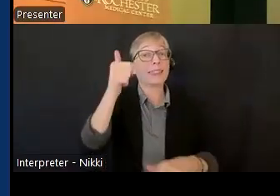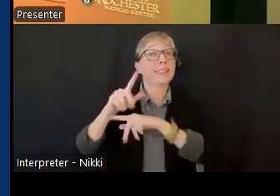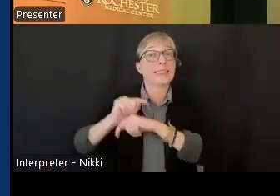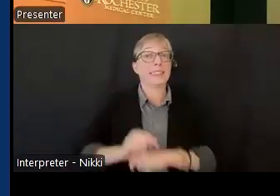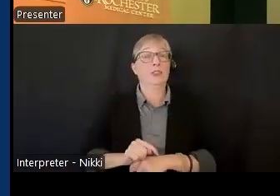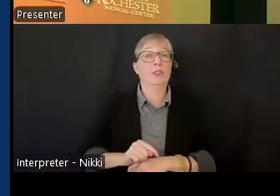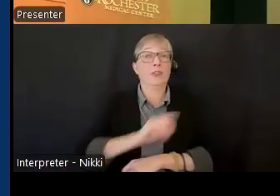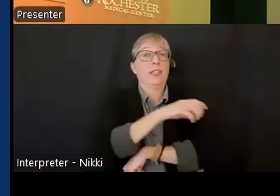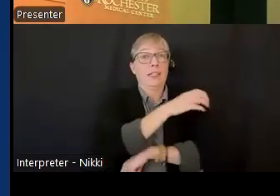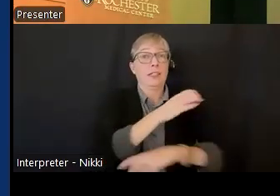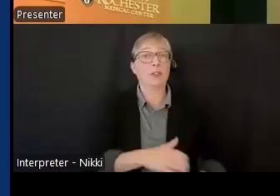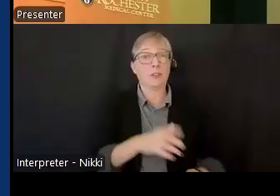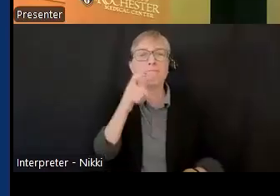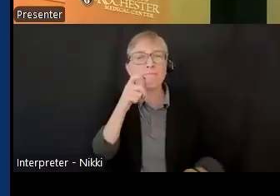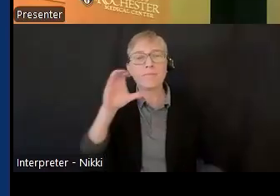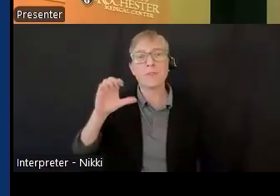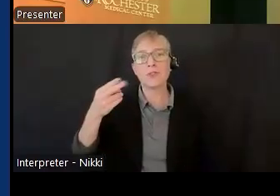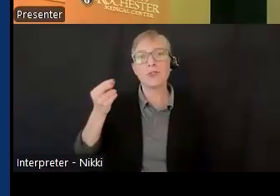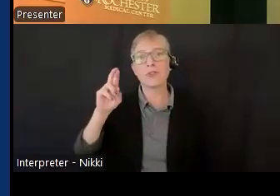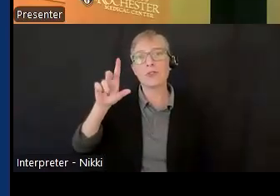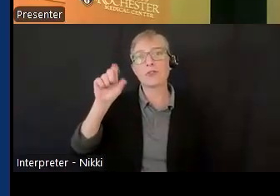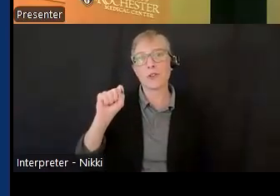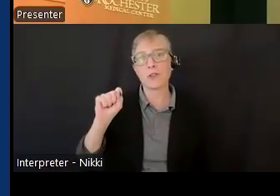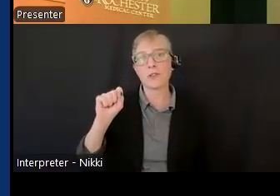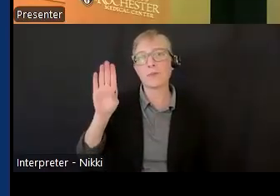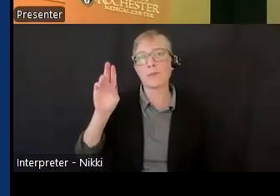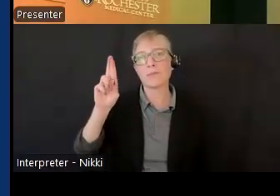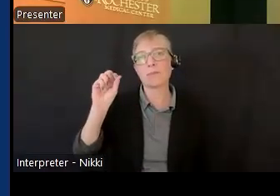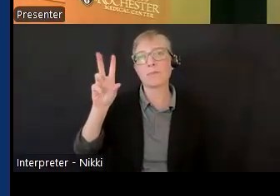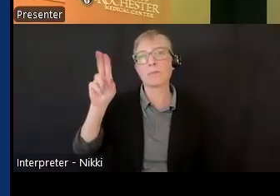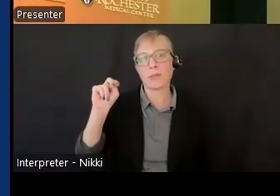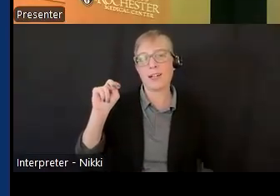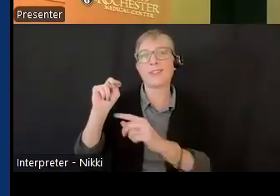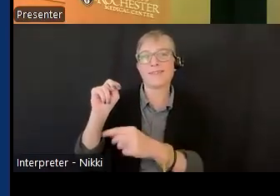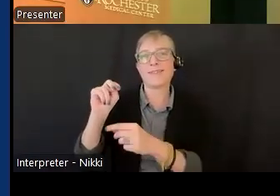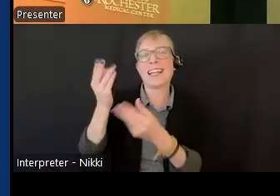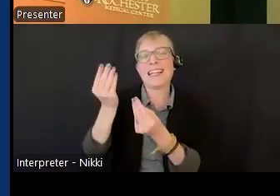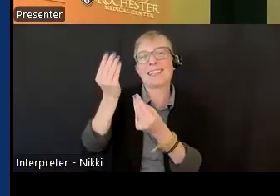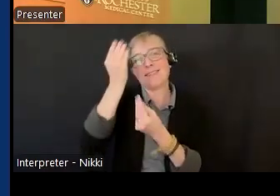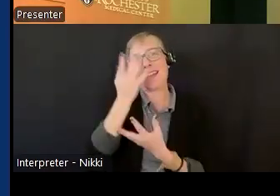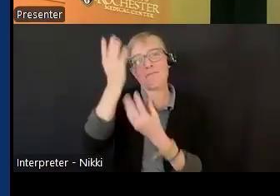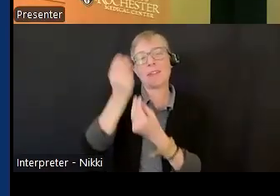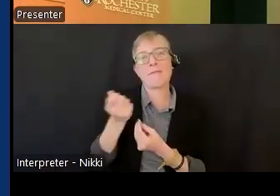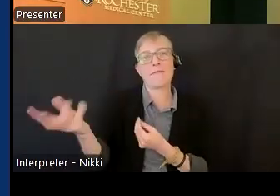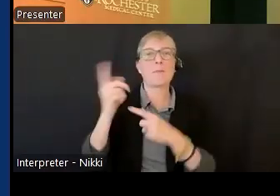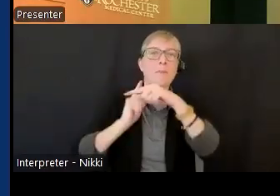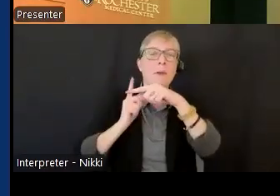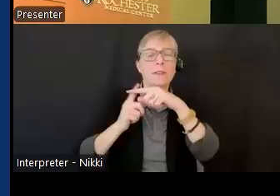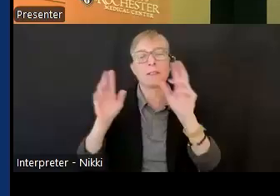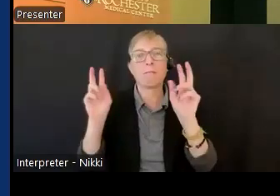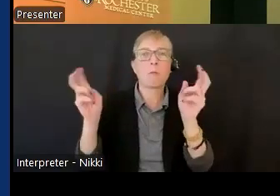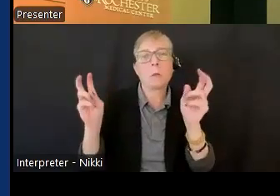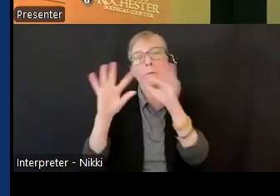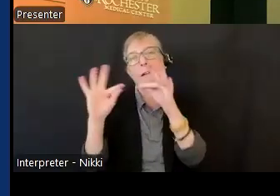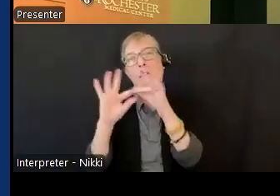Brown, gave me some comments and positive thoughts for this lecture that I will leave with you as I hand it over to Dr. Philofsky.